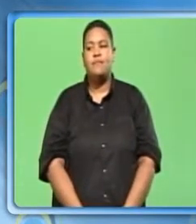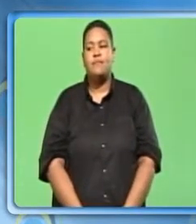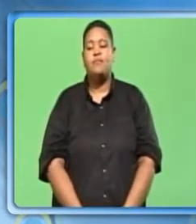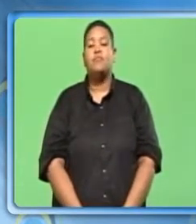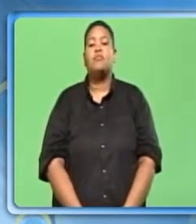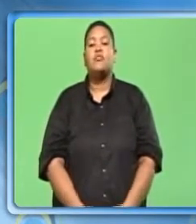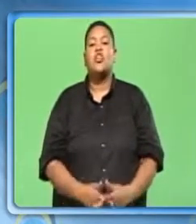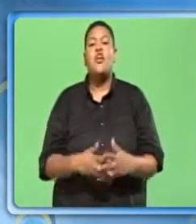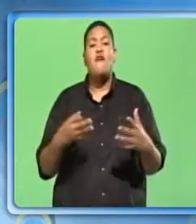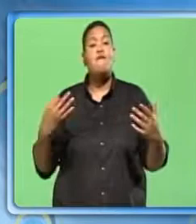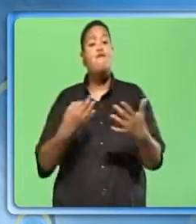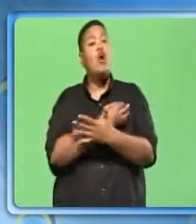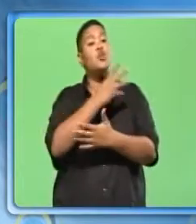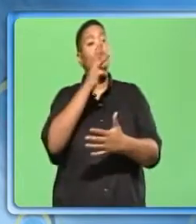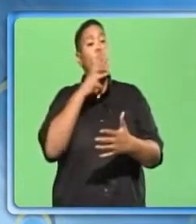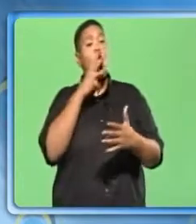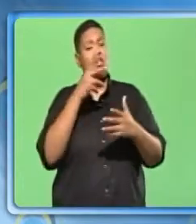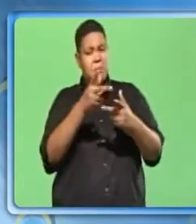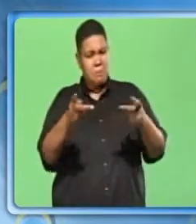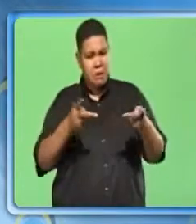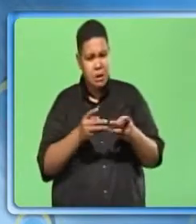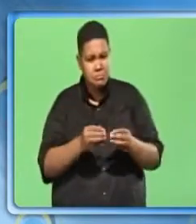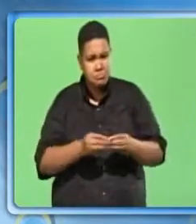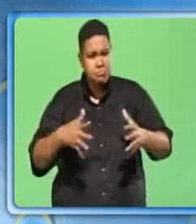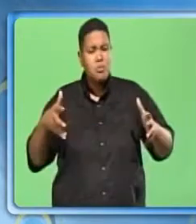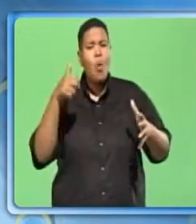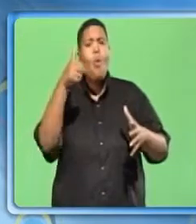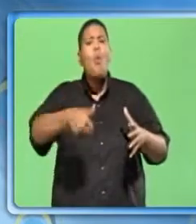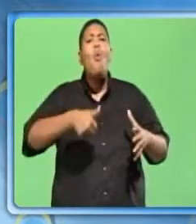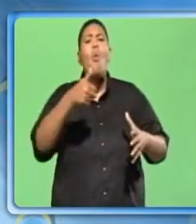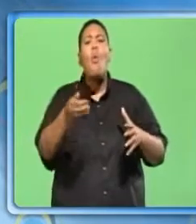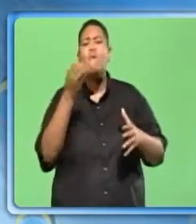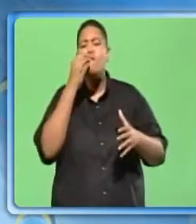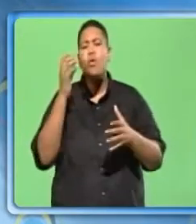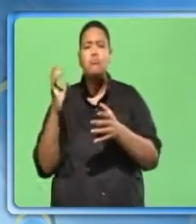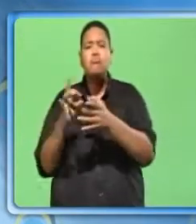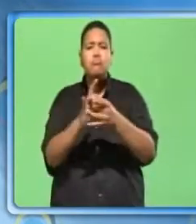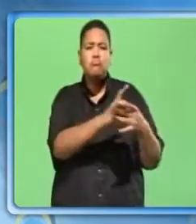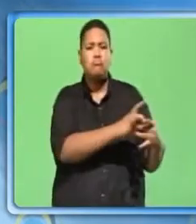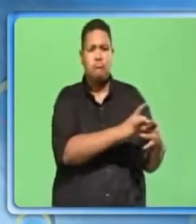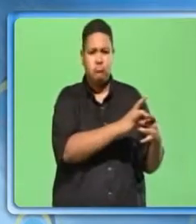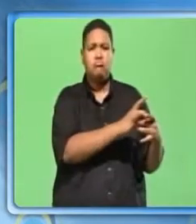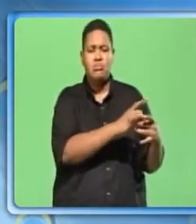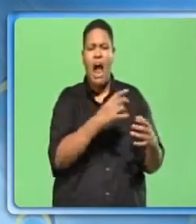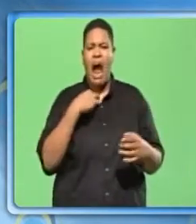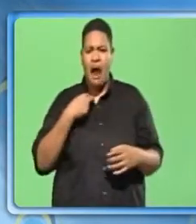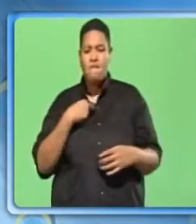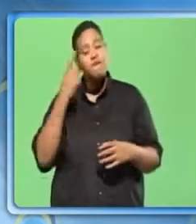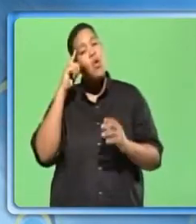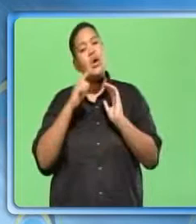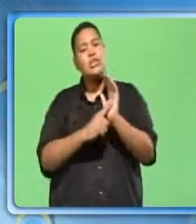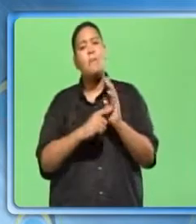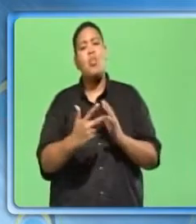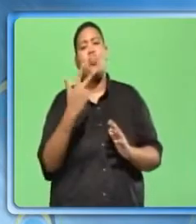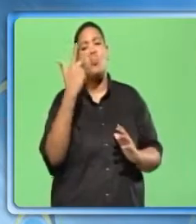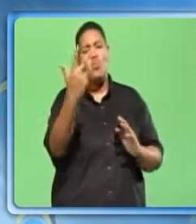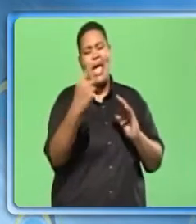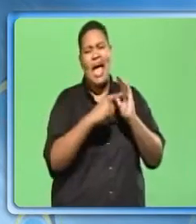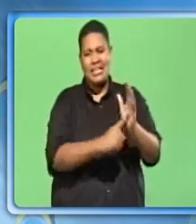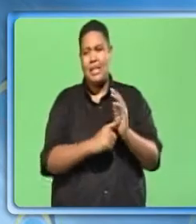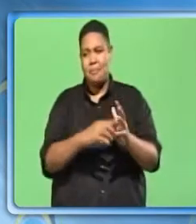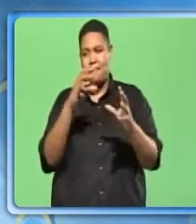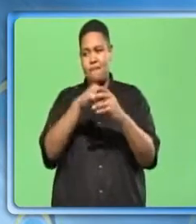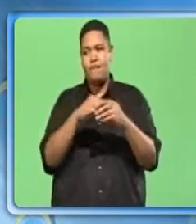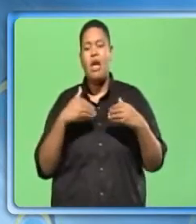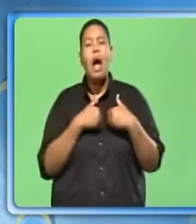The freshwater habitat has its own vibrant food energy chains. Here are 3 examples involving animals with